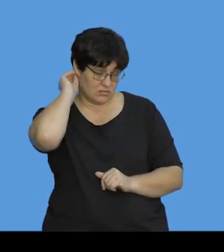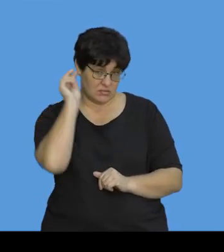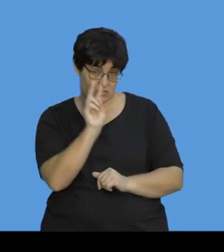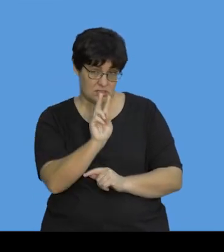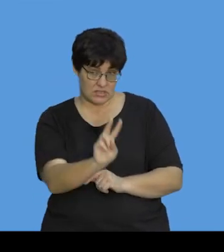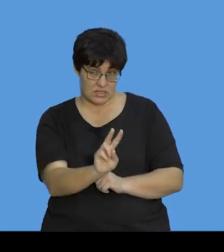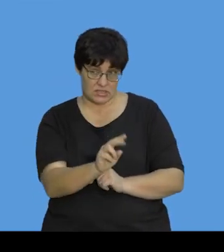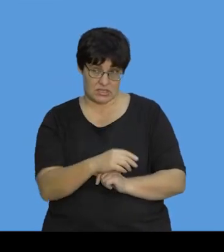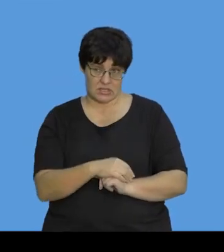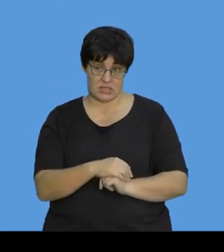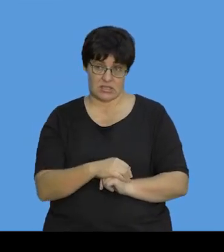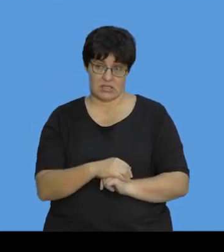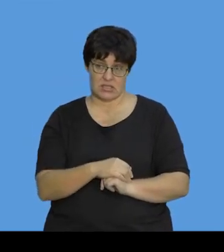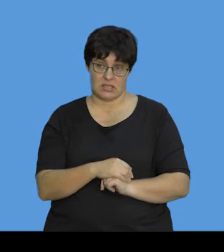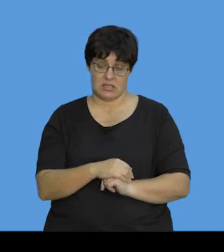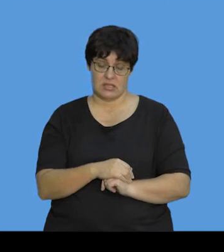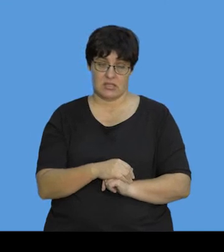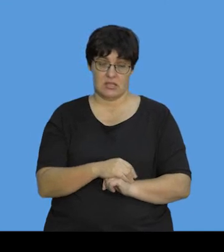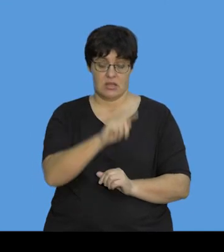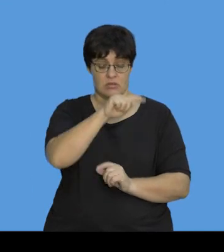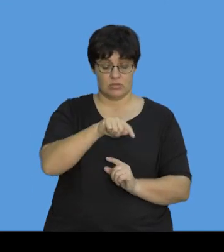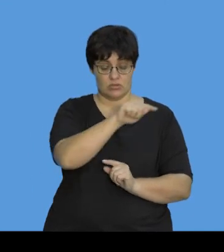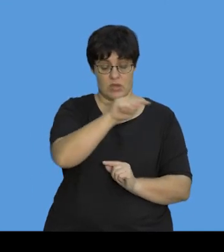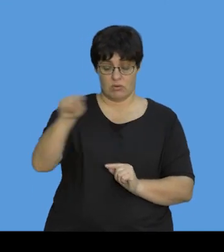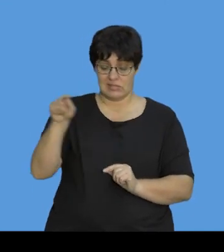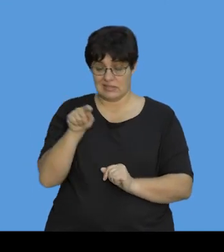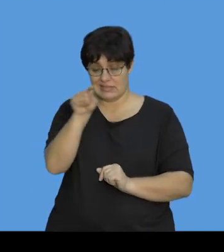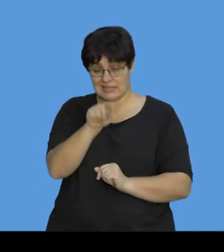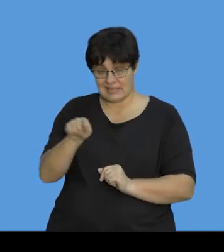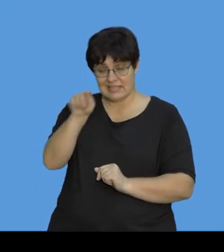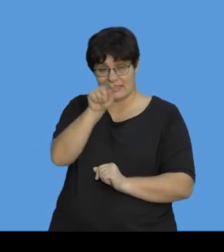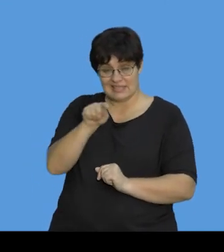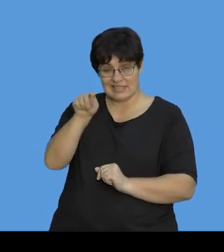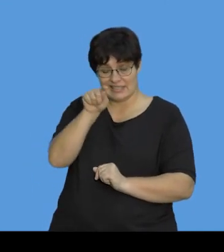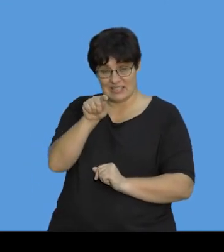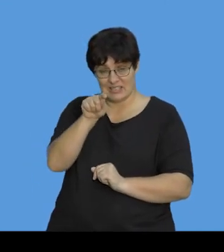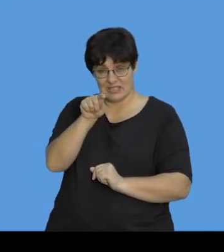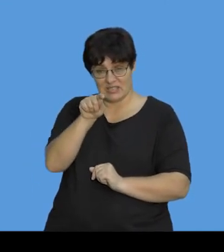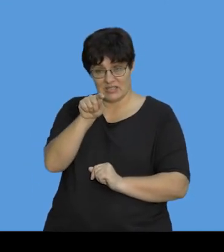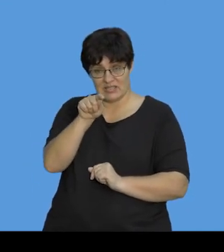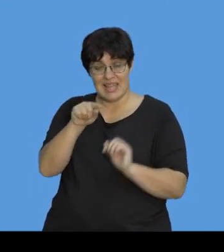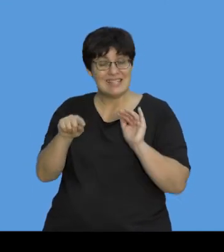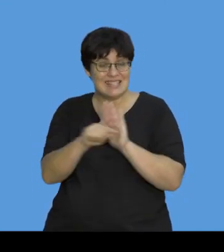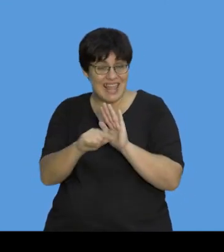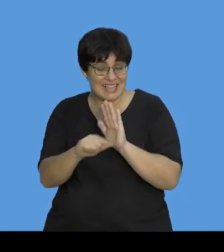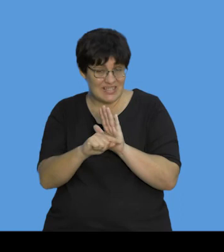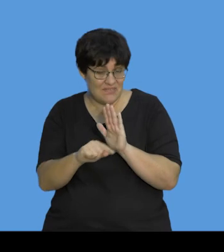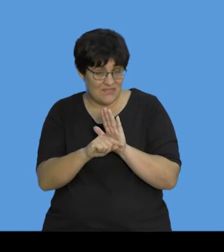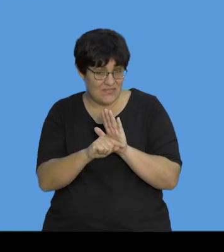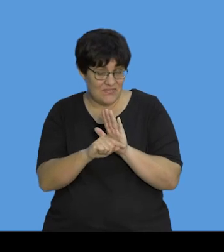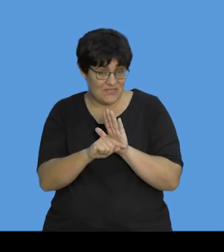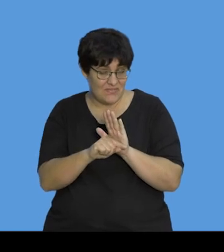that underneath your square root bracket, underneath that, if that ends up being a negative